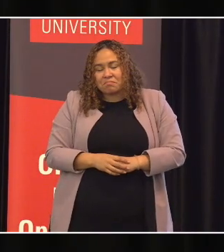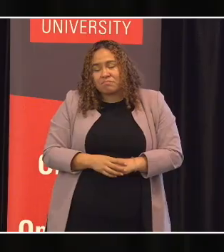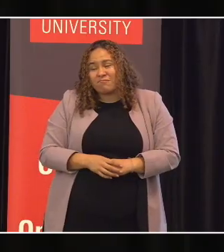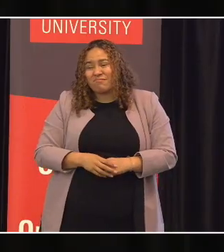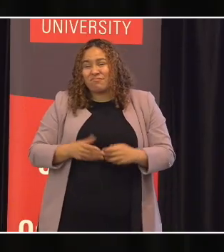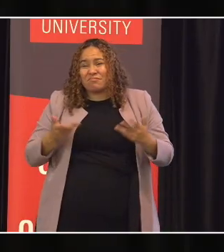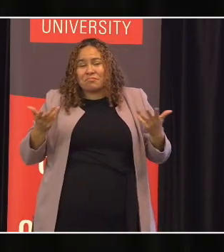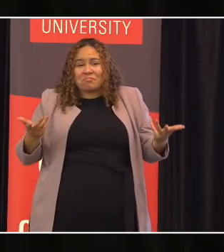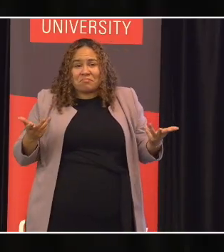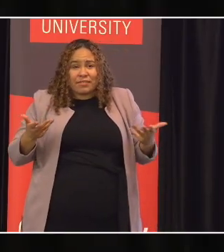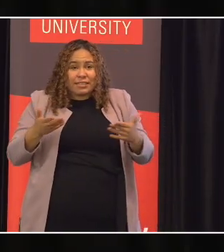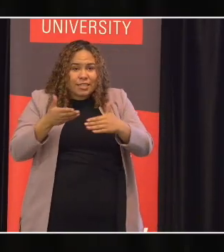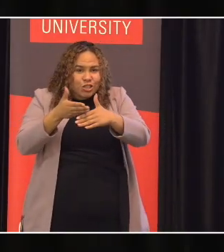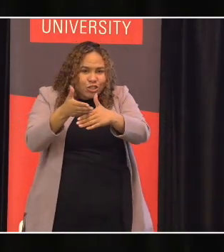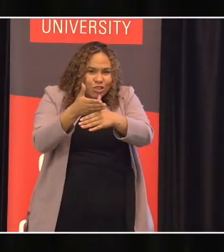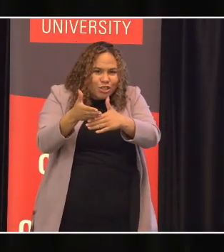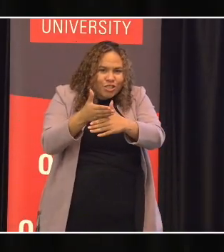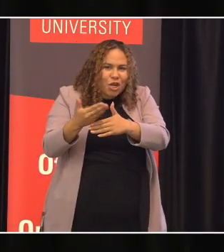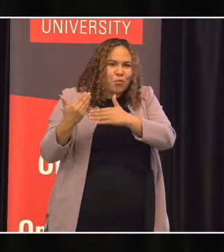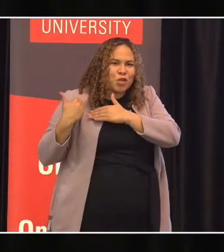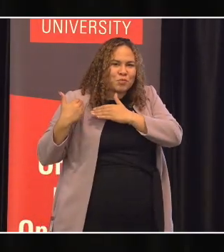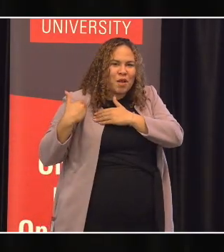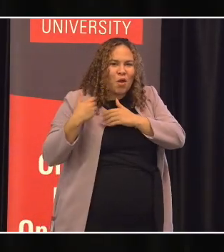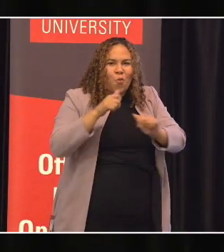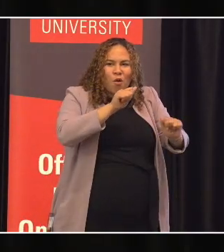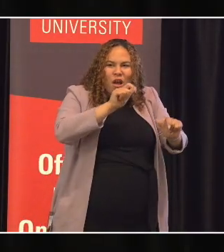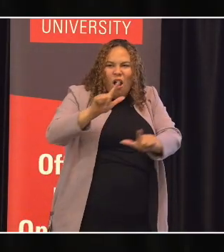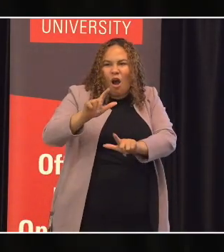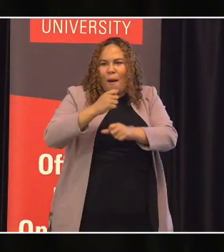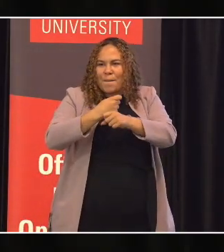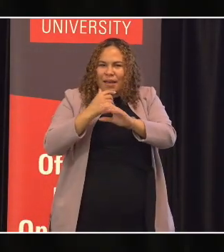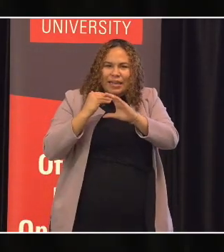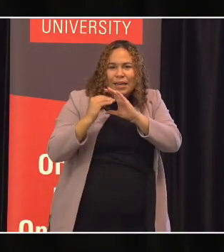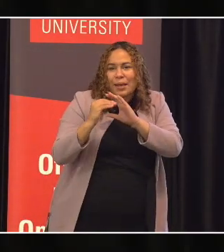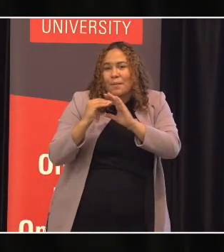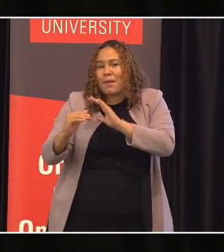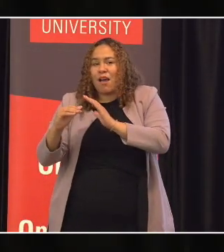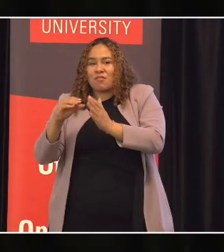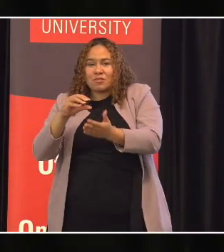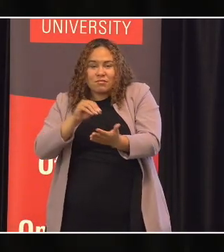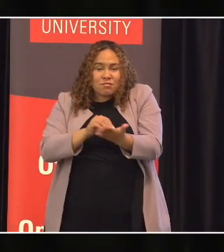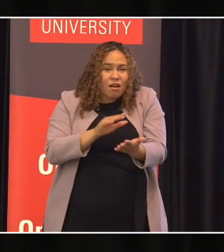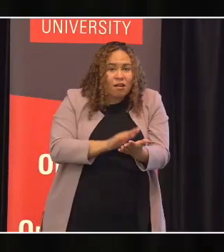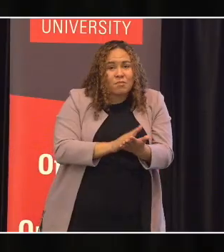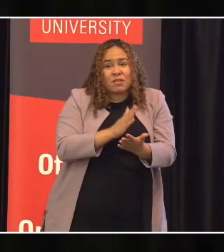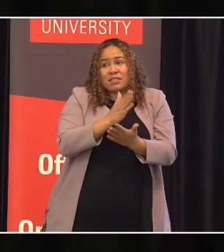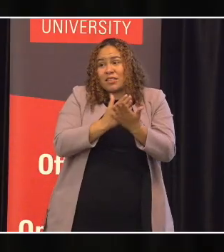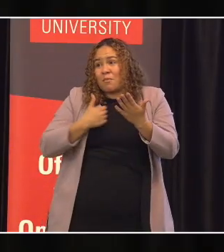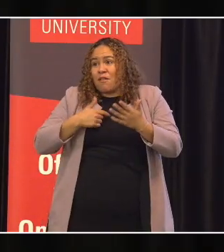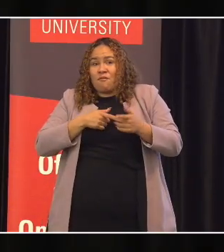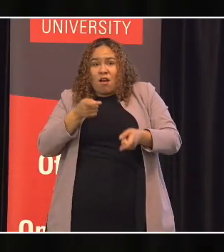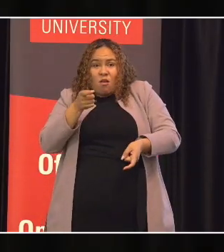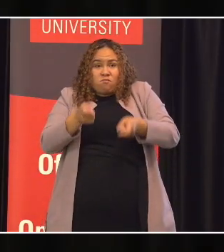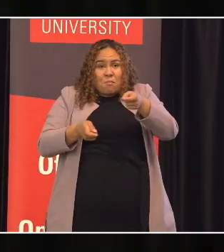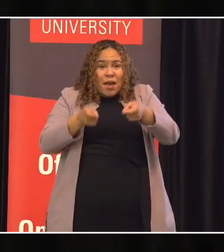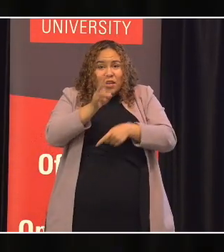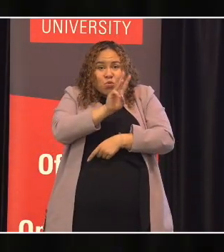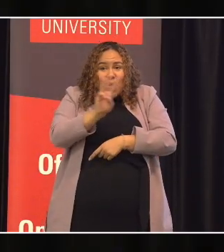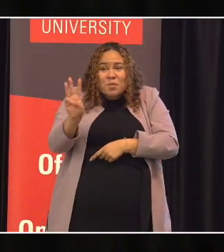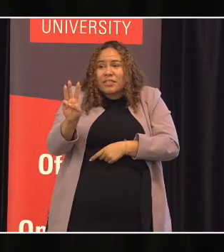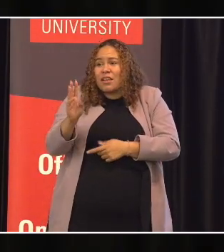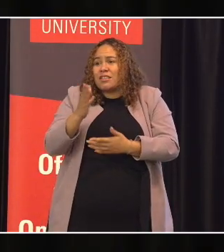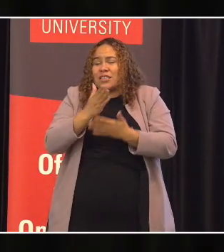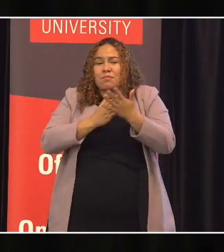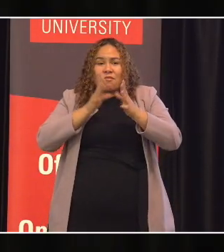So it's a shared responsibility. We all create email, we all create documents, some of us manage web pages, some of us